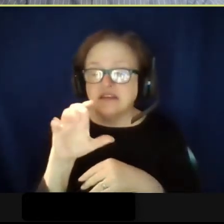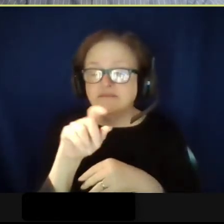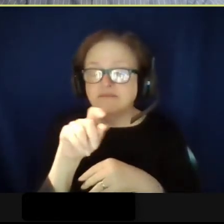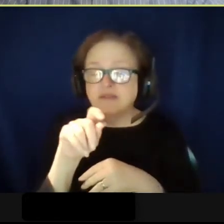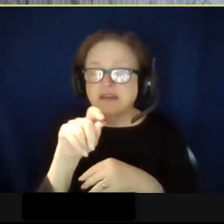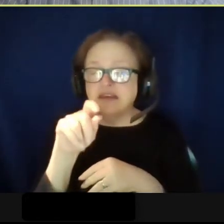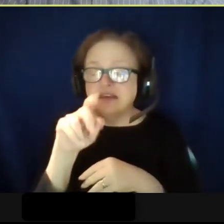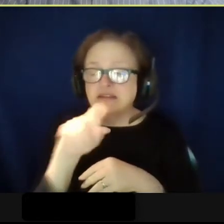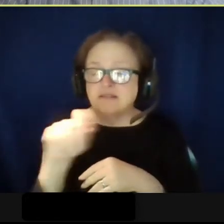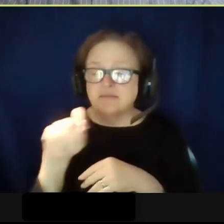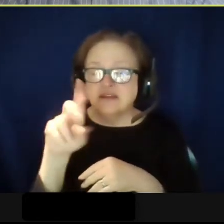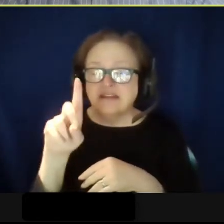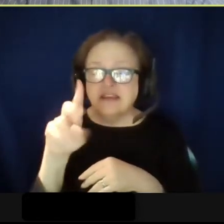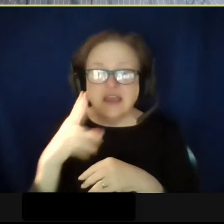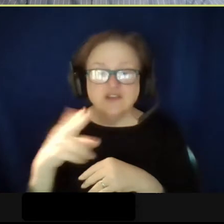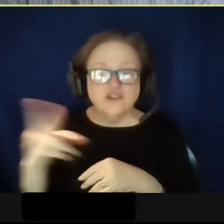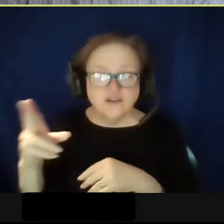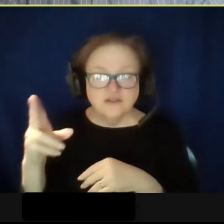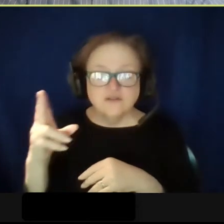Optimizing Outcomes Live Finder.